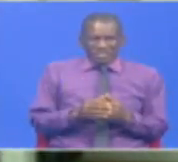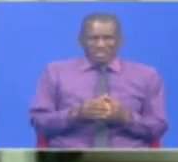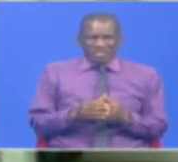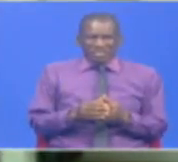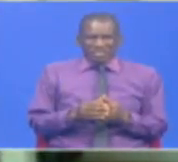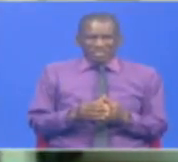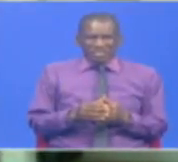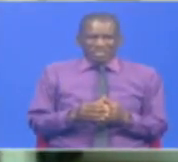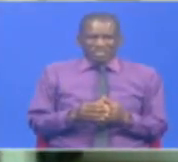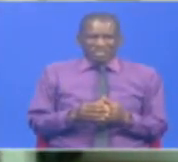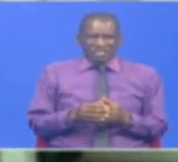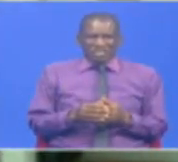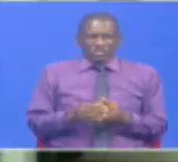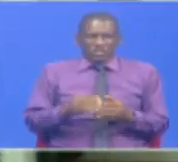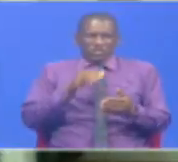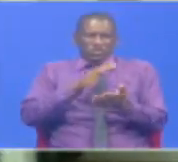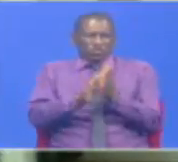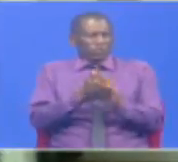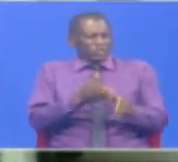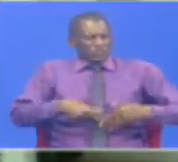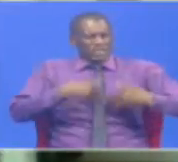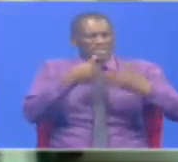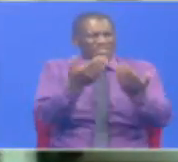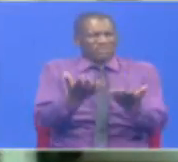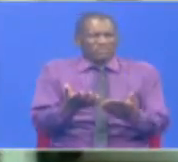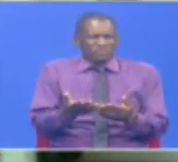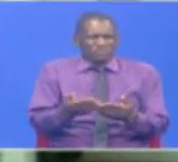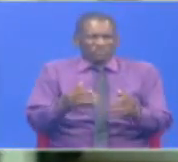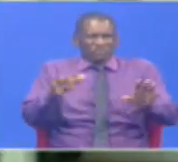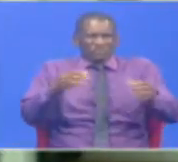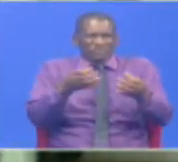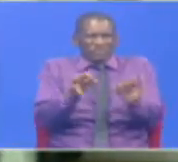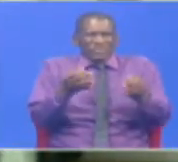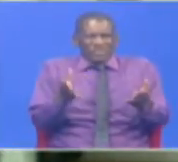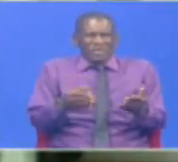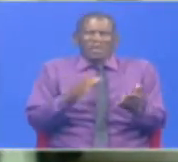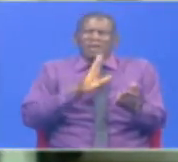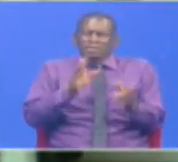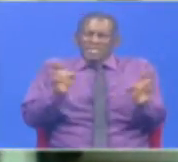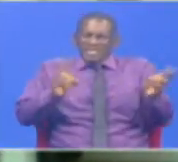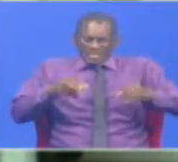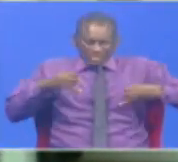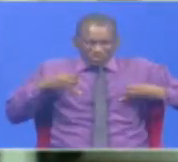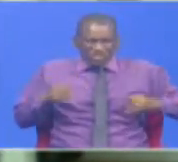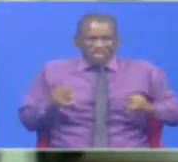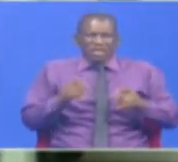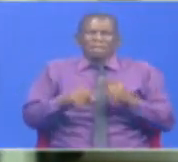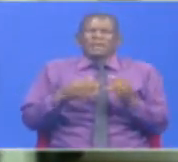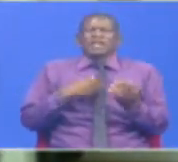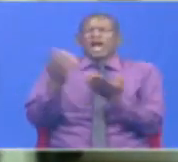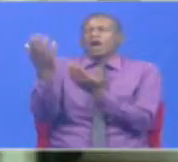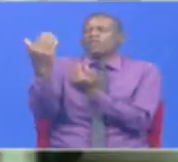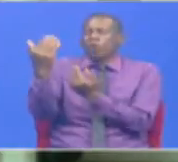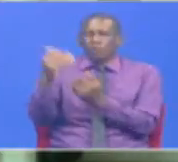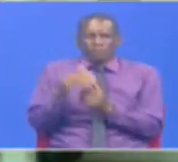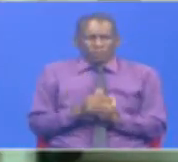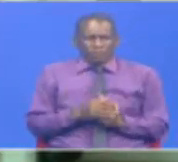one, it's not easy. And no one will hand it over to you. Be ready to toil. but be optimistic.